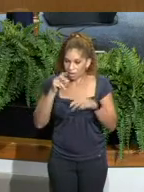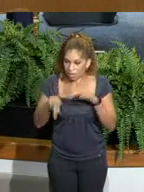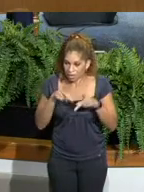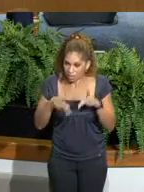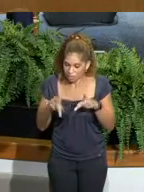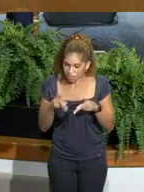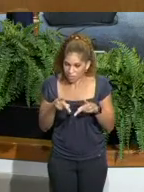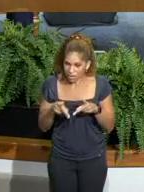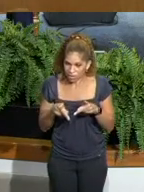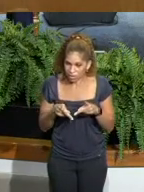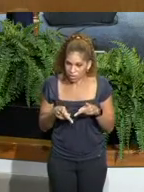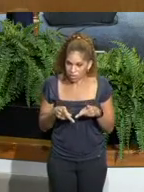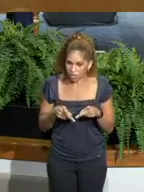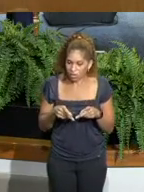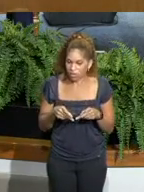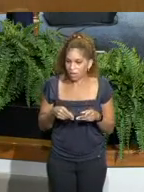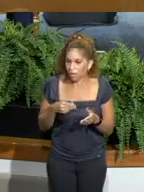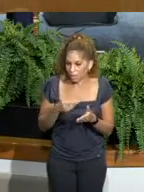tax cuts.